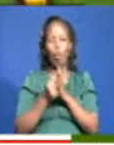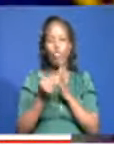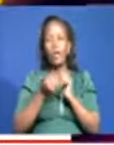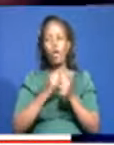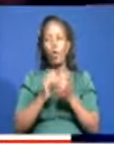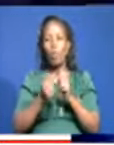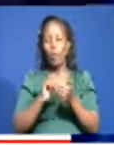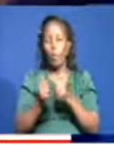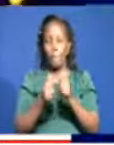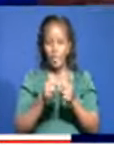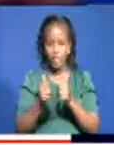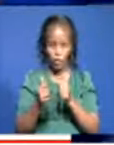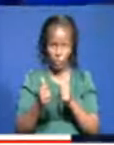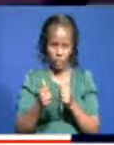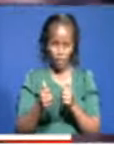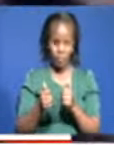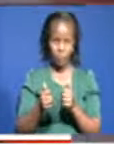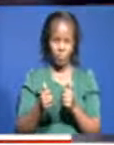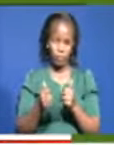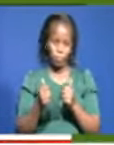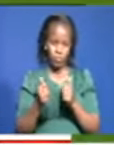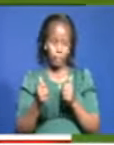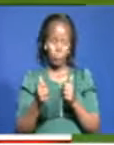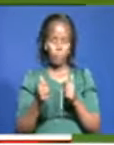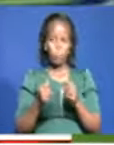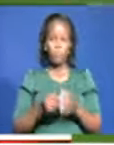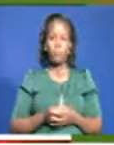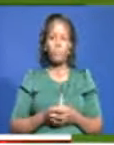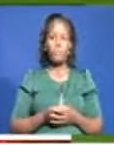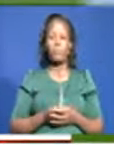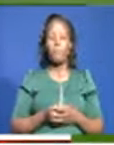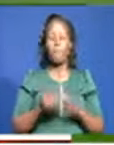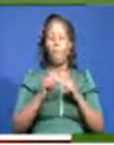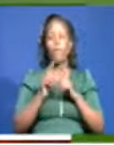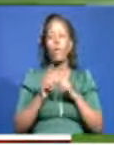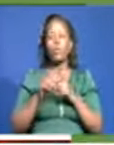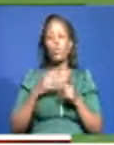He has scored 10 goals and 2 assists in last